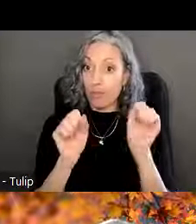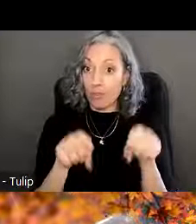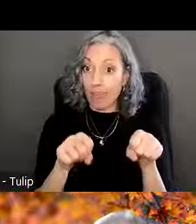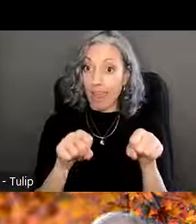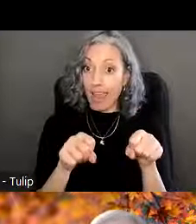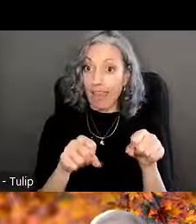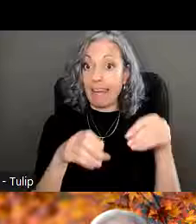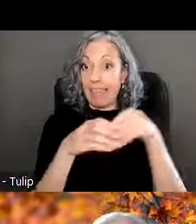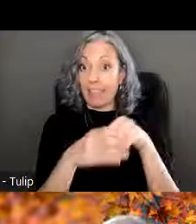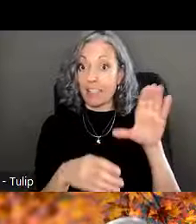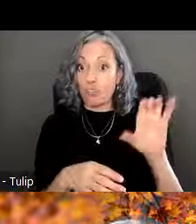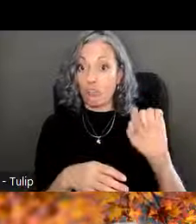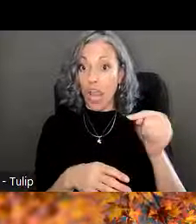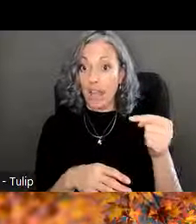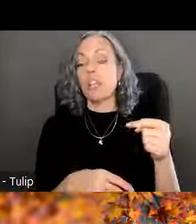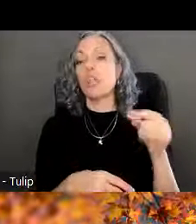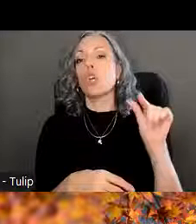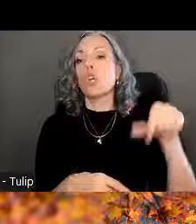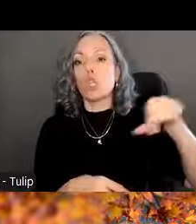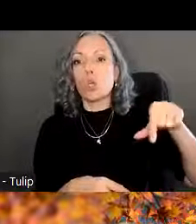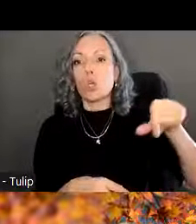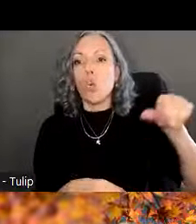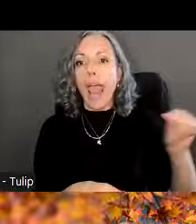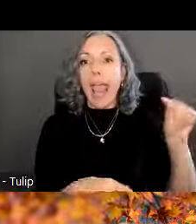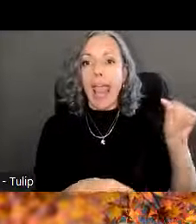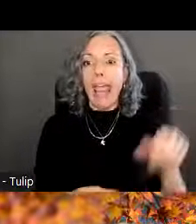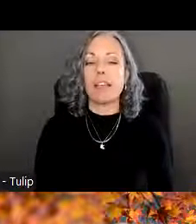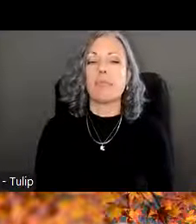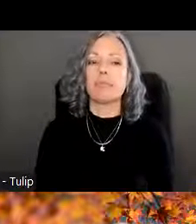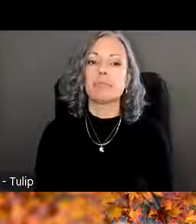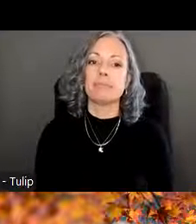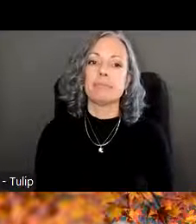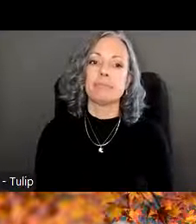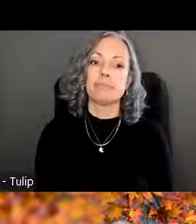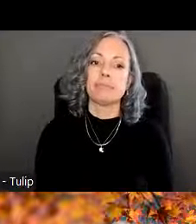into the Zoom Q&A. Next slide.